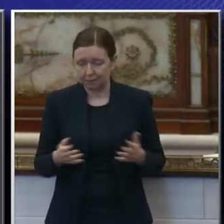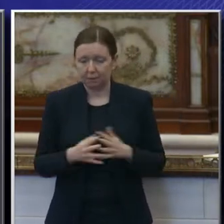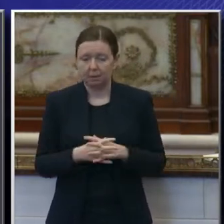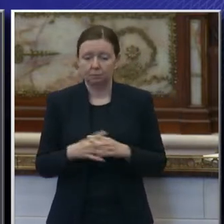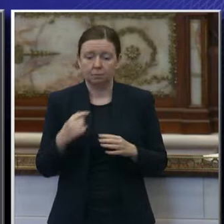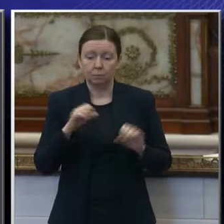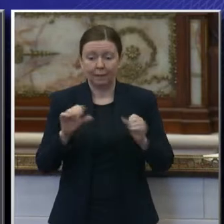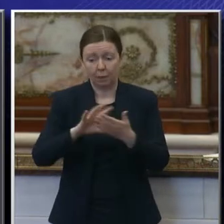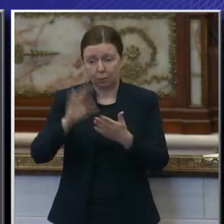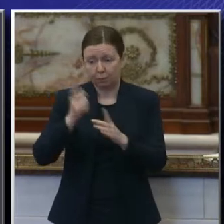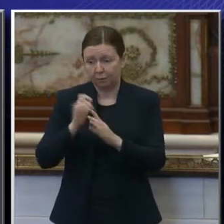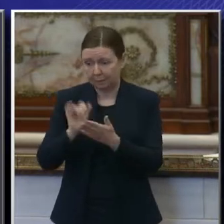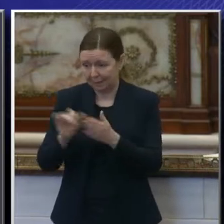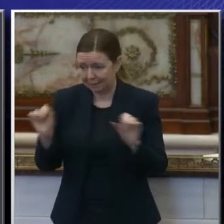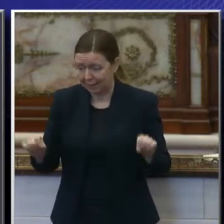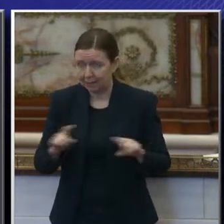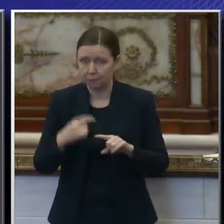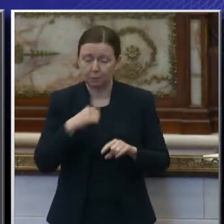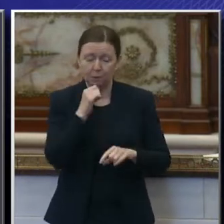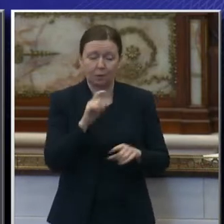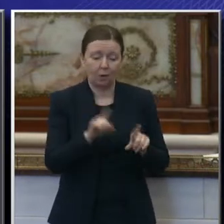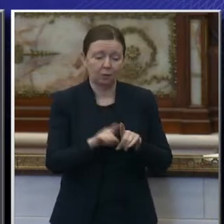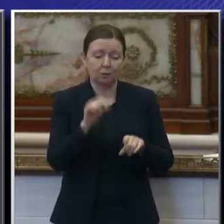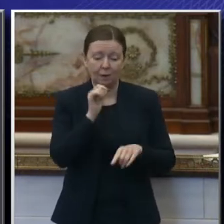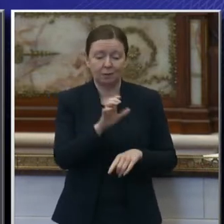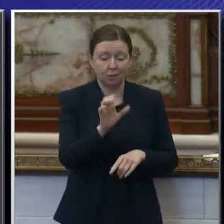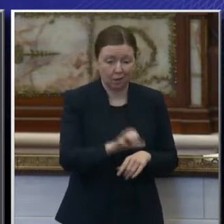we can learn from it. We're not Chicago. We are